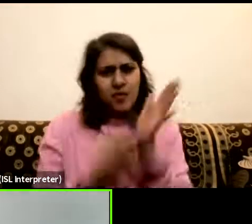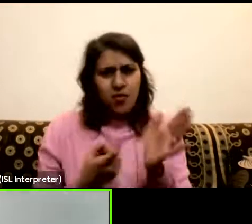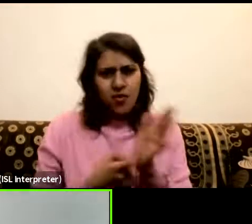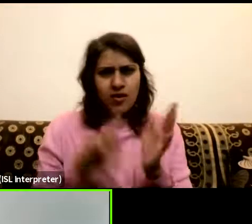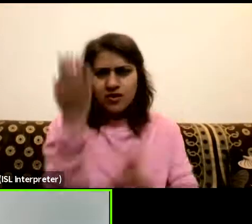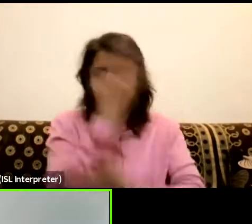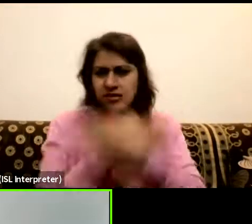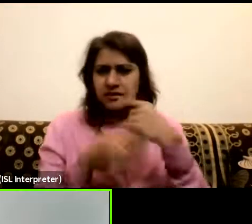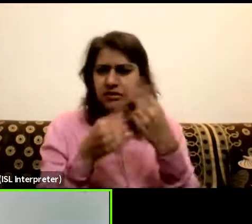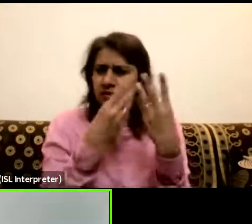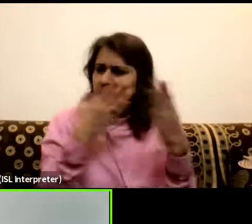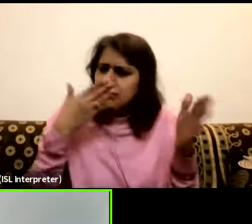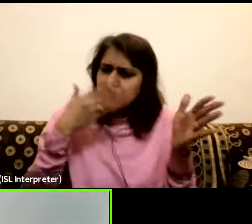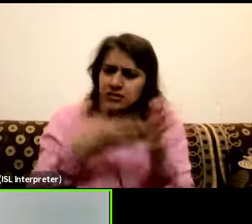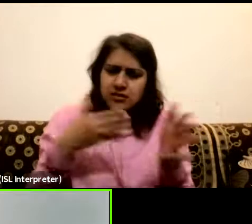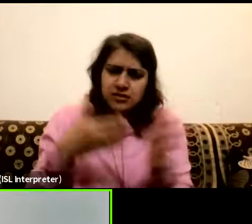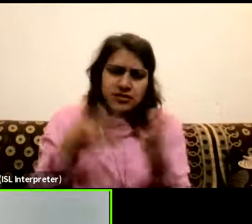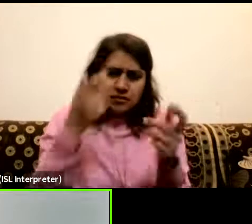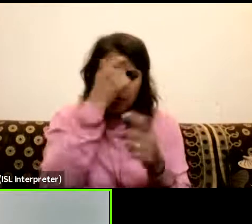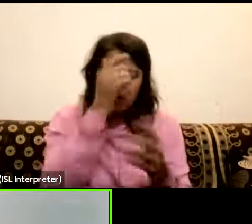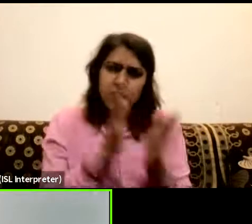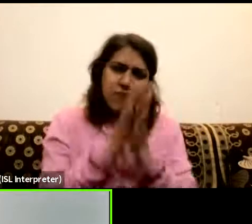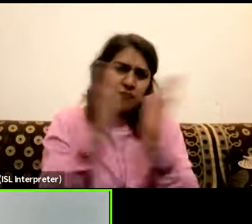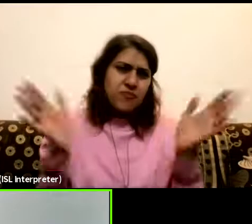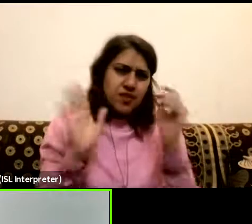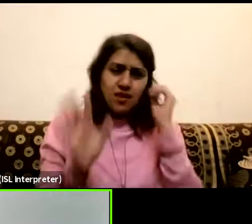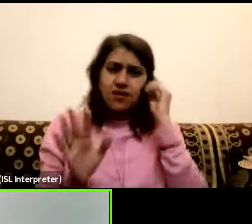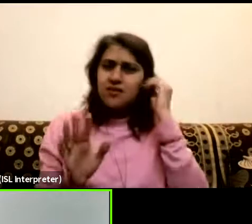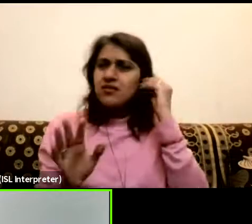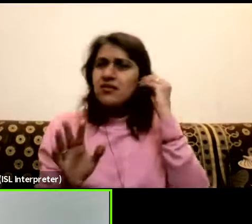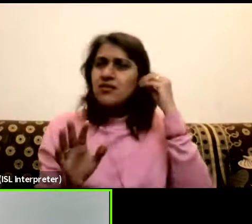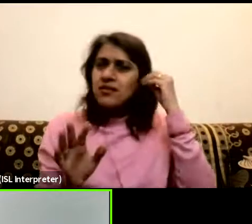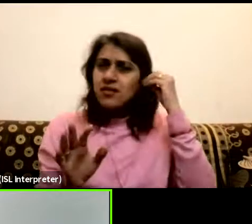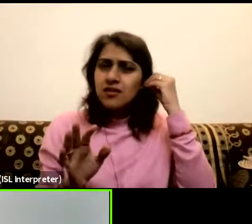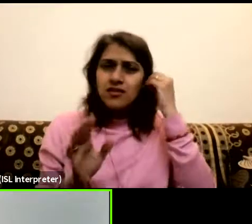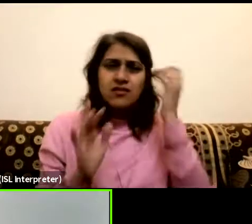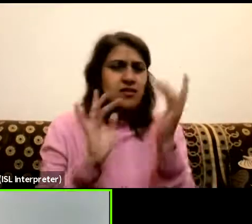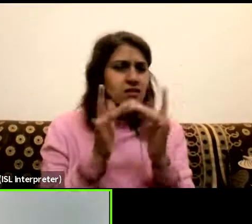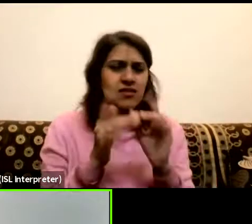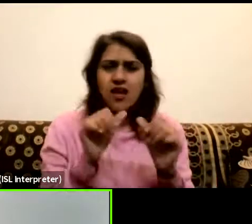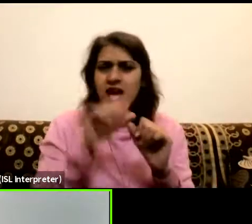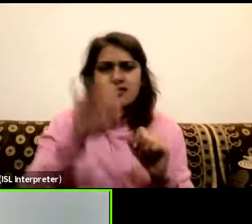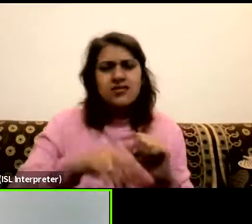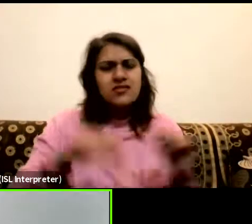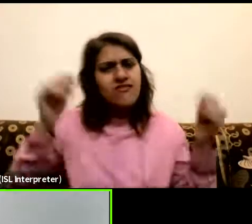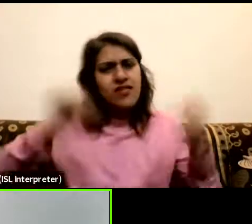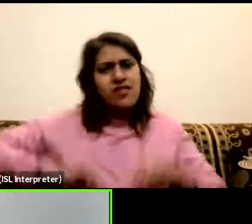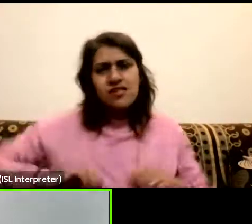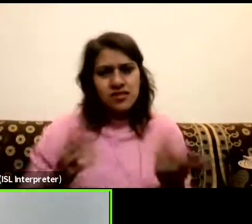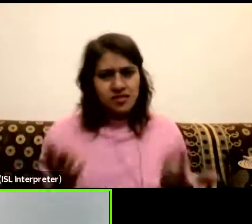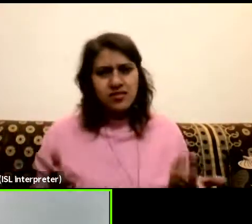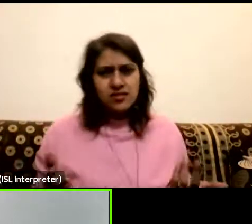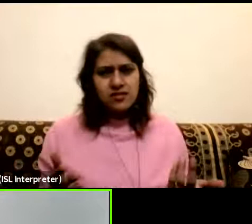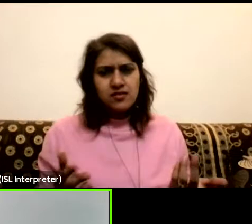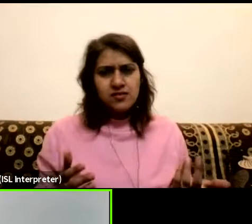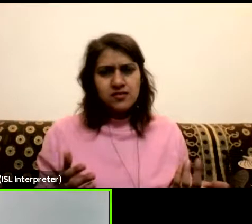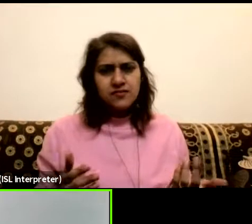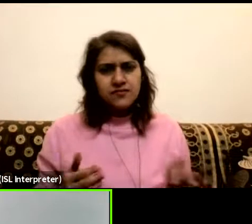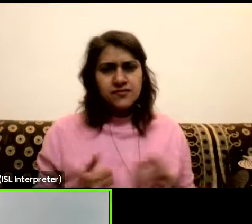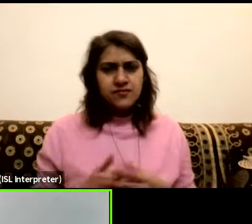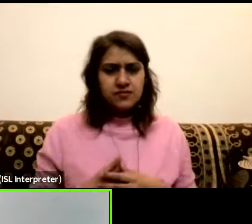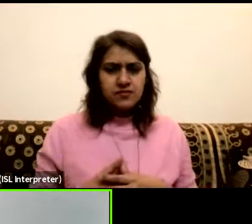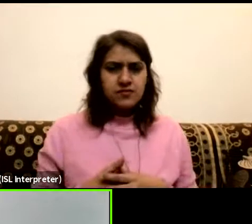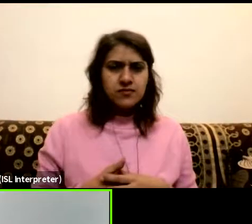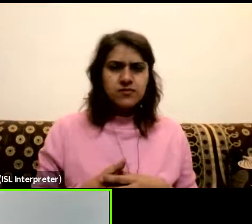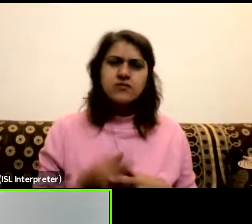disabilities are facing huge difficulties in internet access and in accessing education today. But I'll just